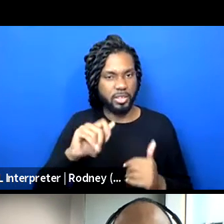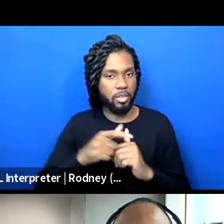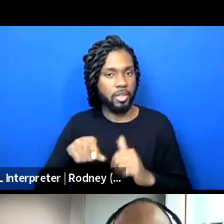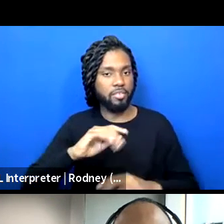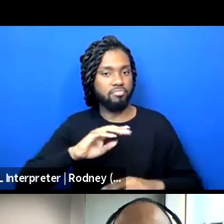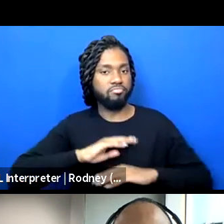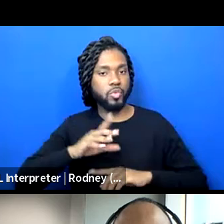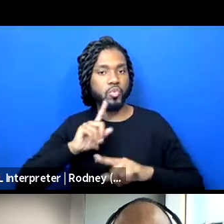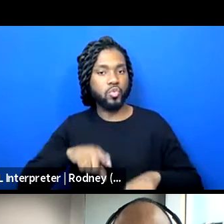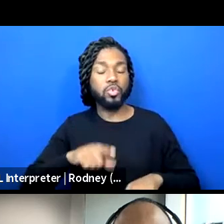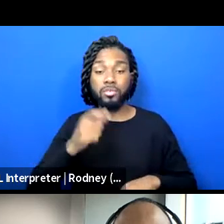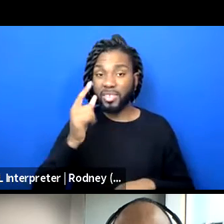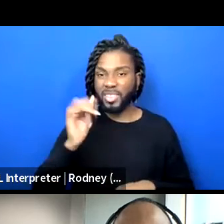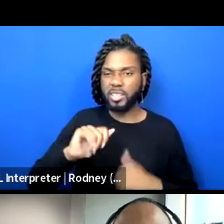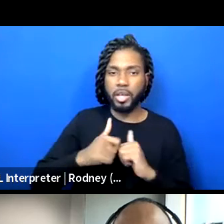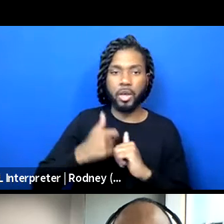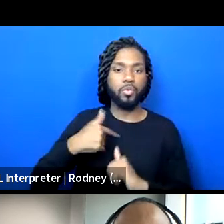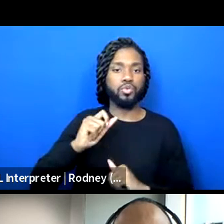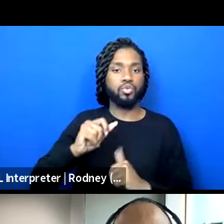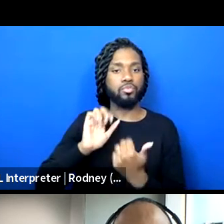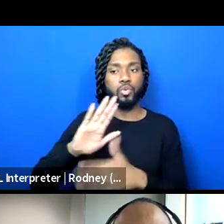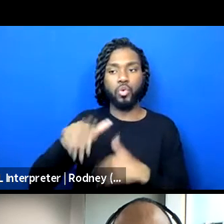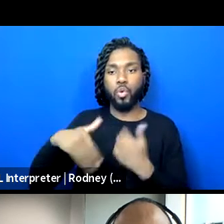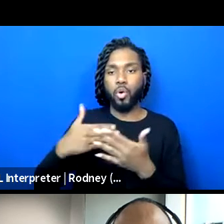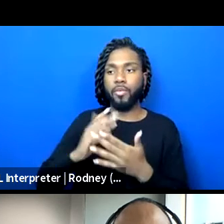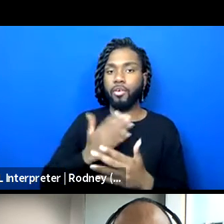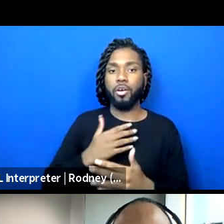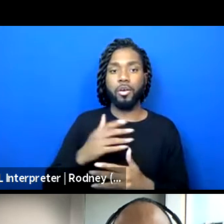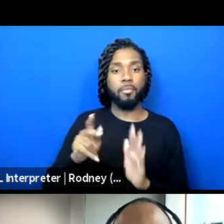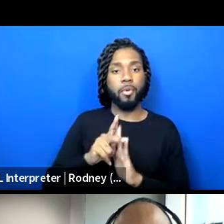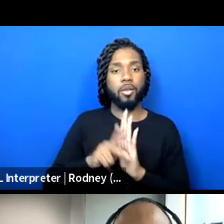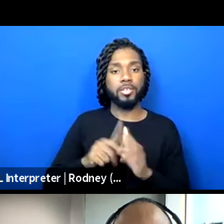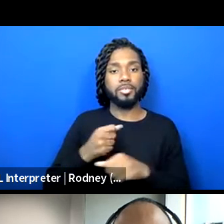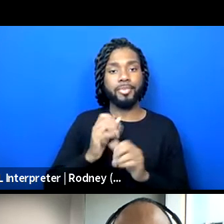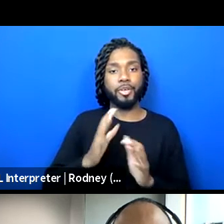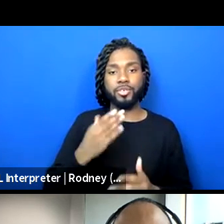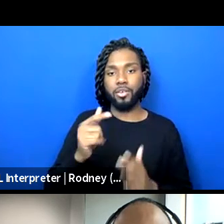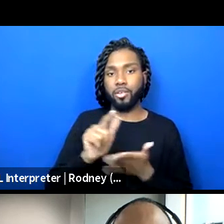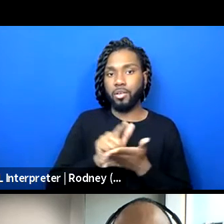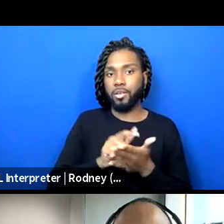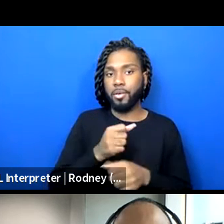need to approach all of our policymakers and legislators. So what's the problem?